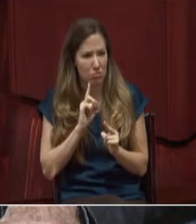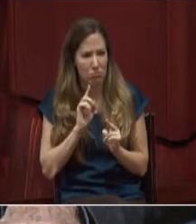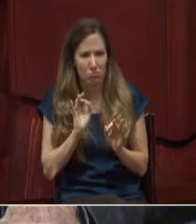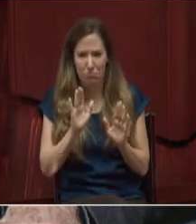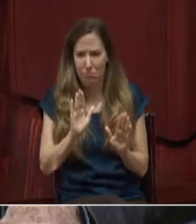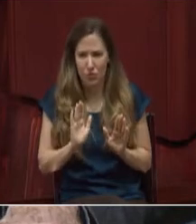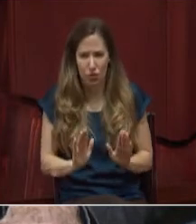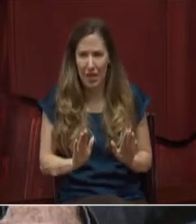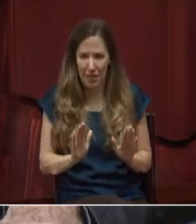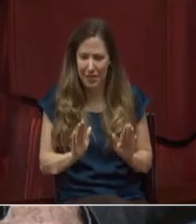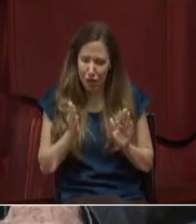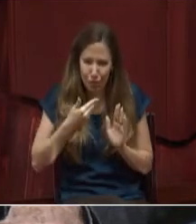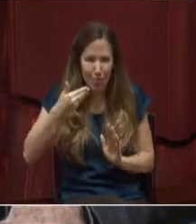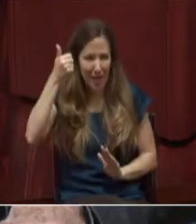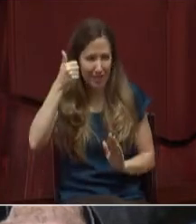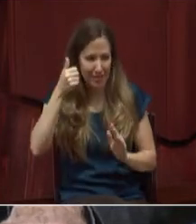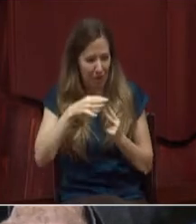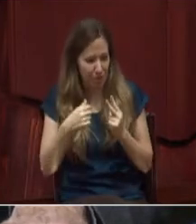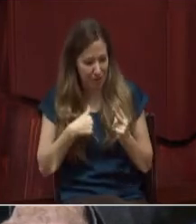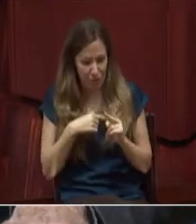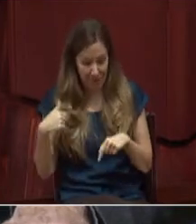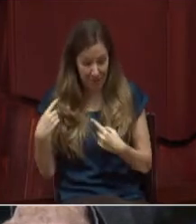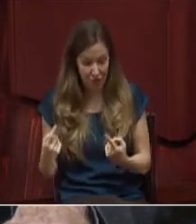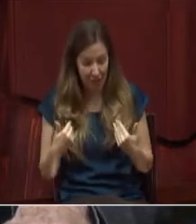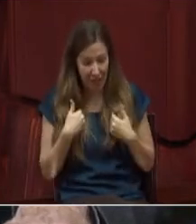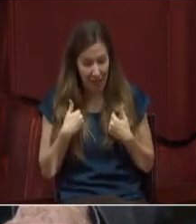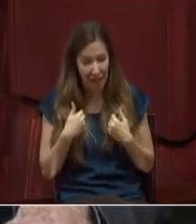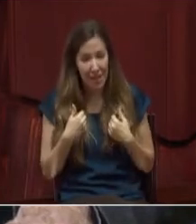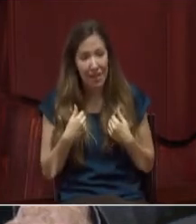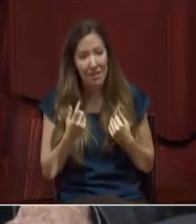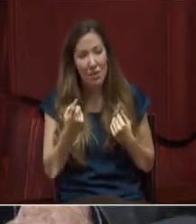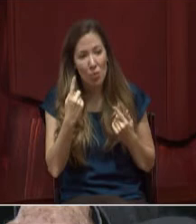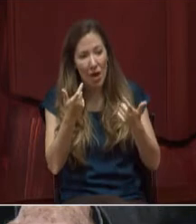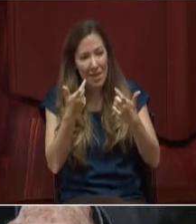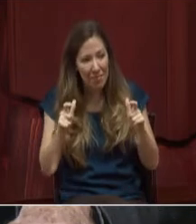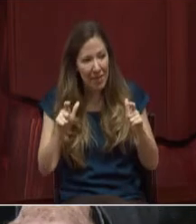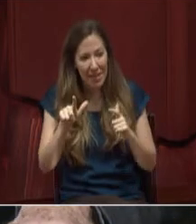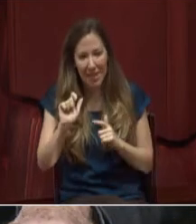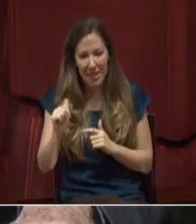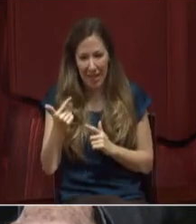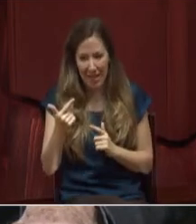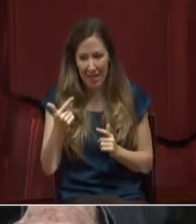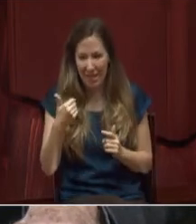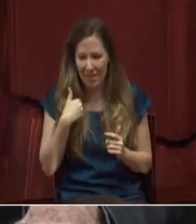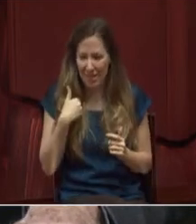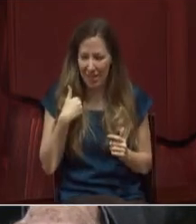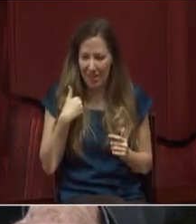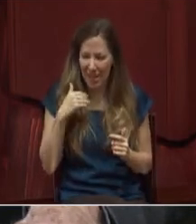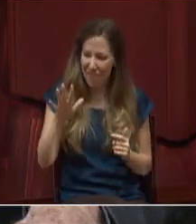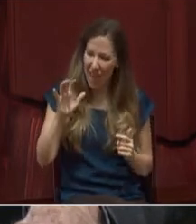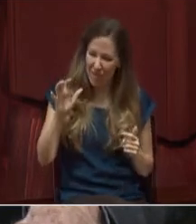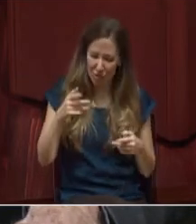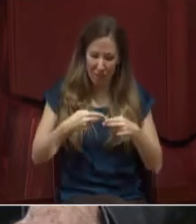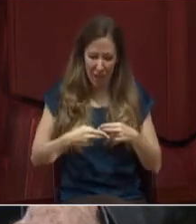together ever up to that point, there was one big lack. There was a 500-pound gorilla in the room